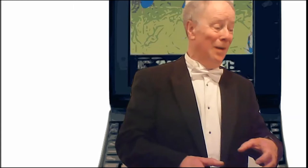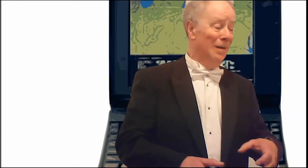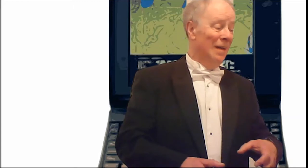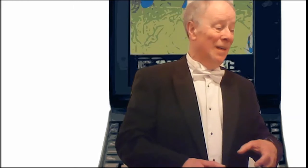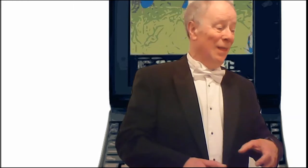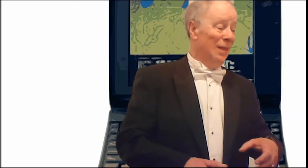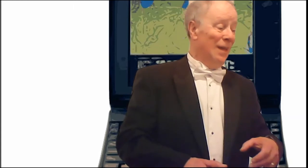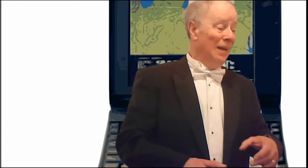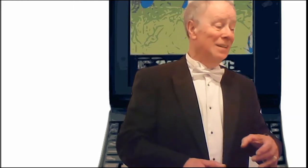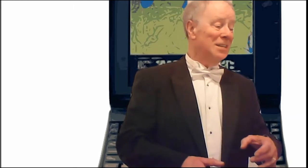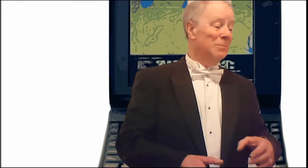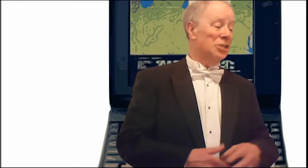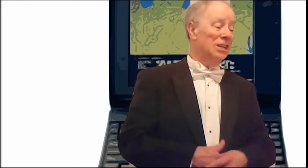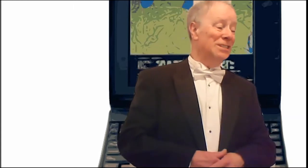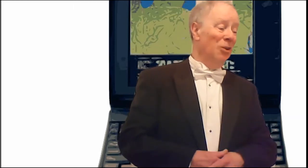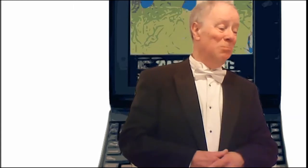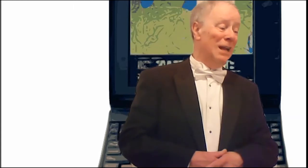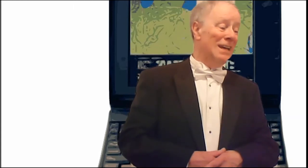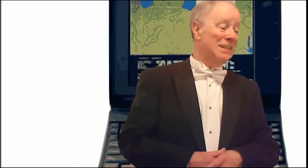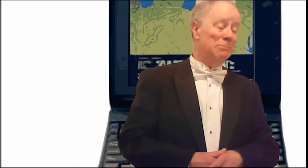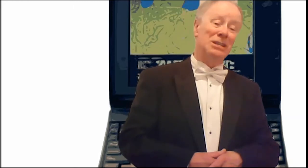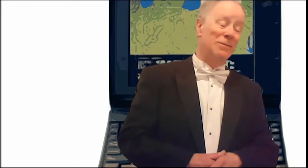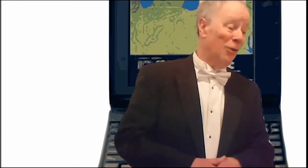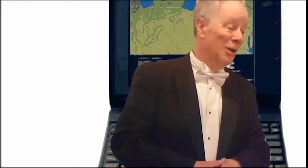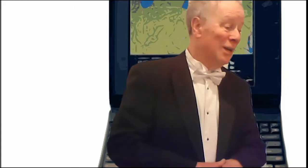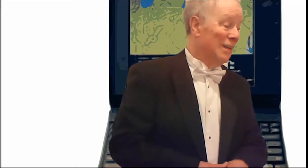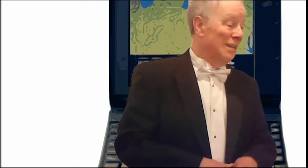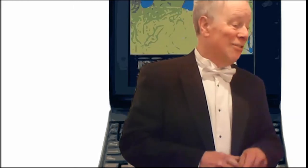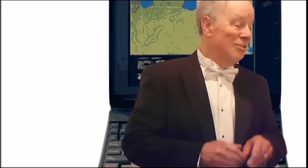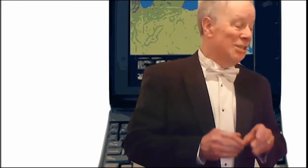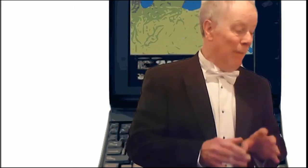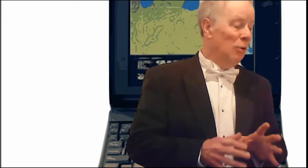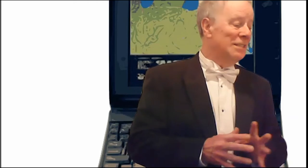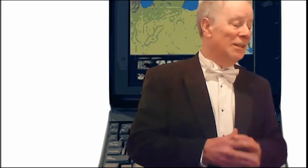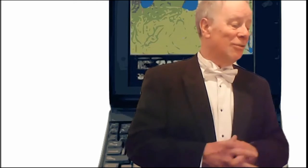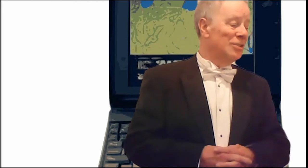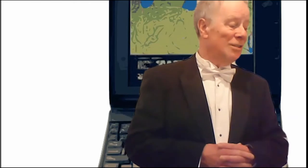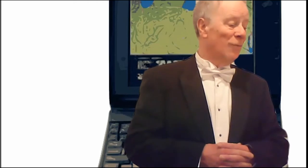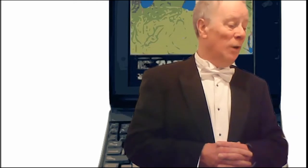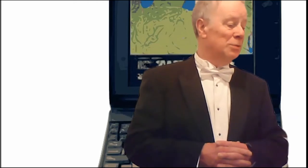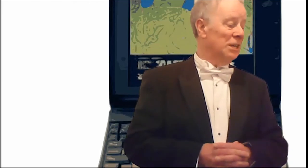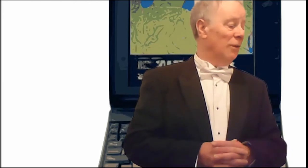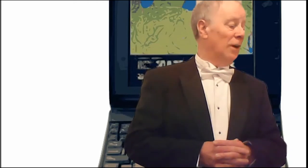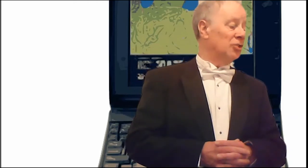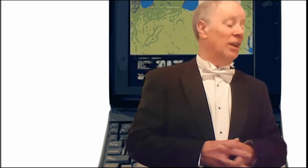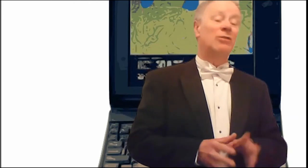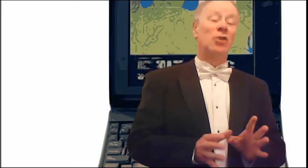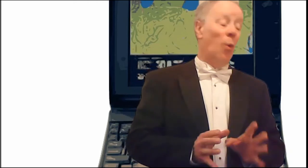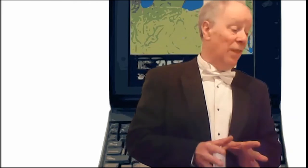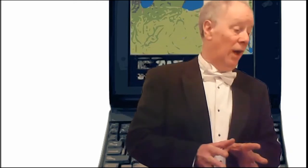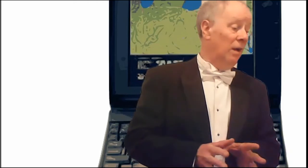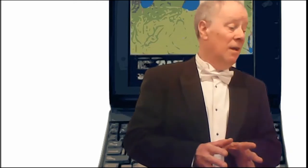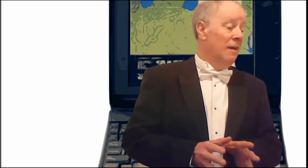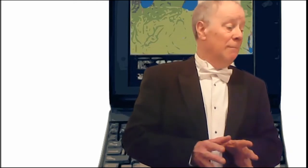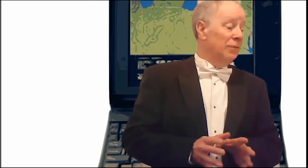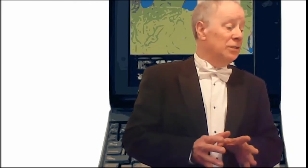Who had thrown her magic spell? The analytical machine is not merely adapted for tabulating the results of one particular function and of no